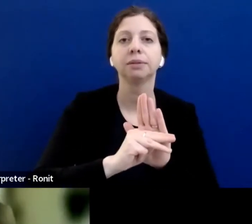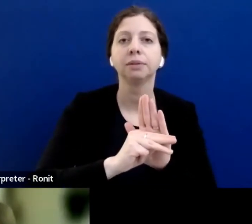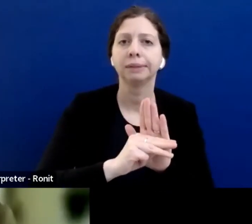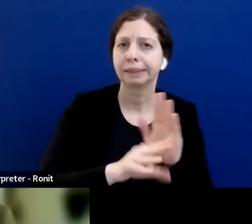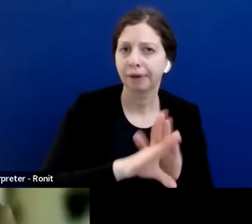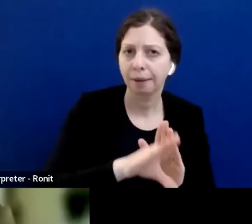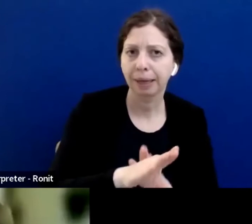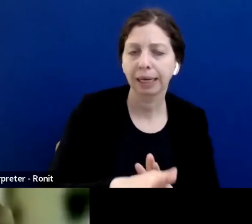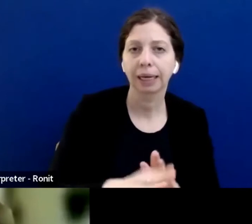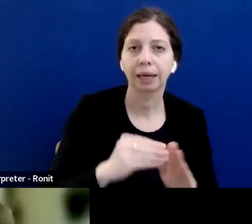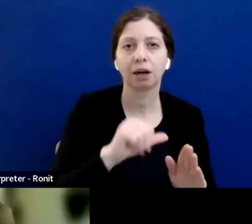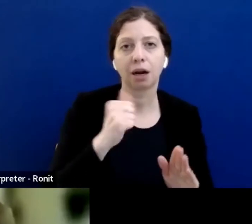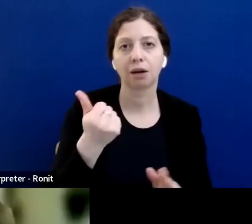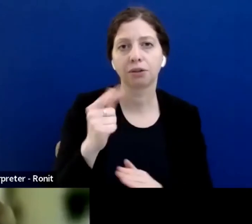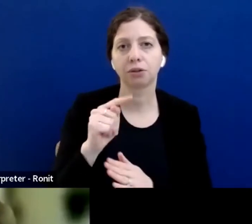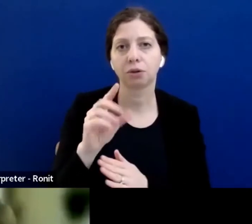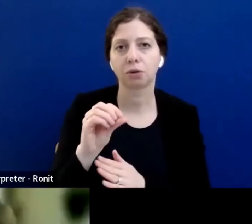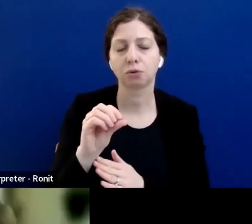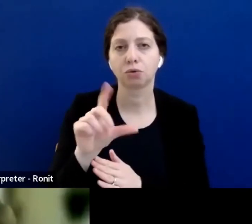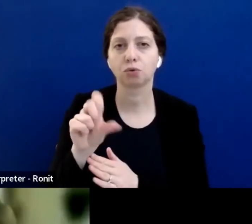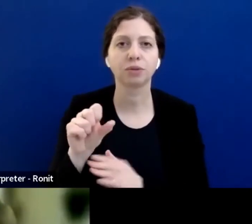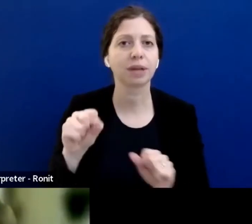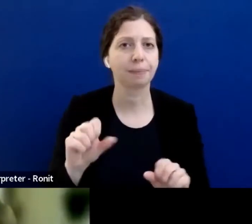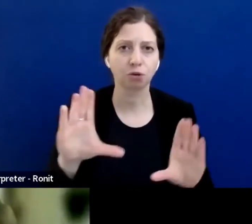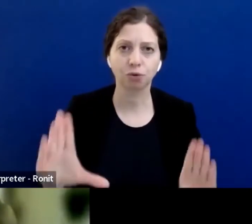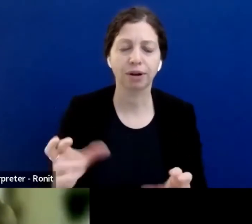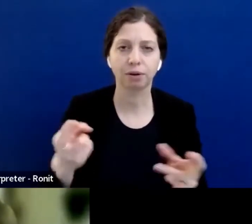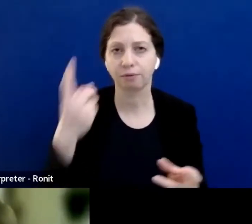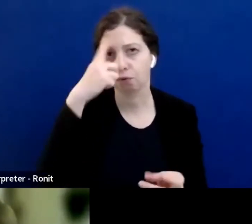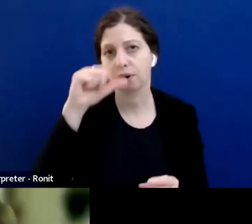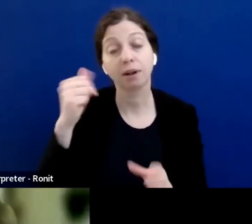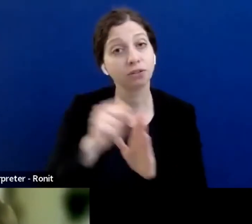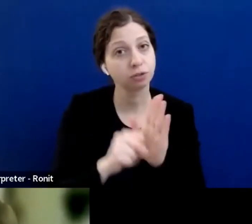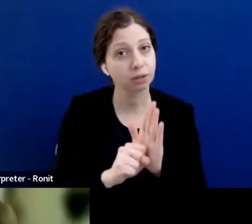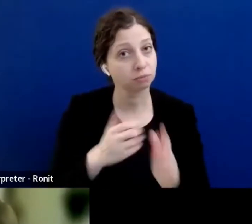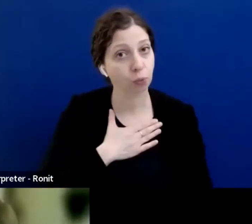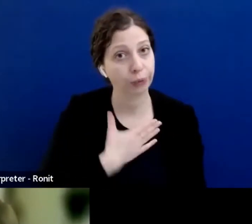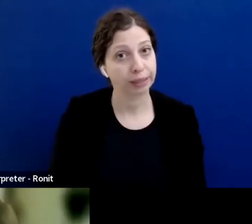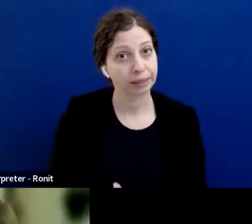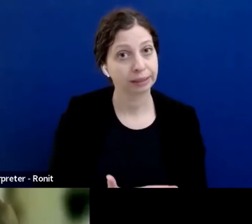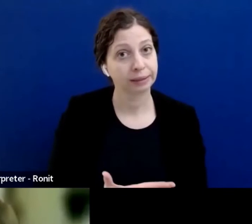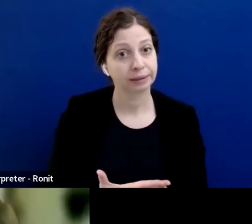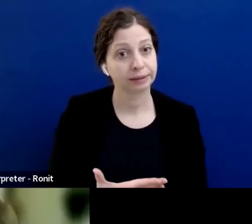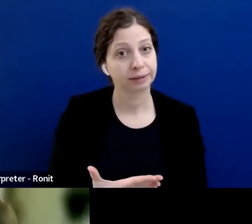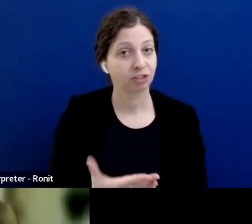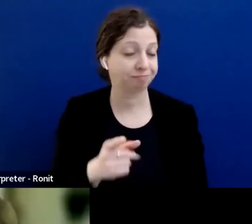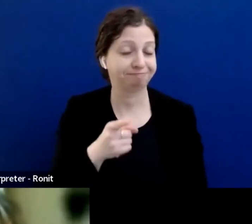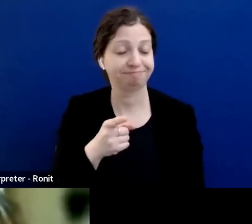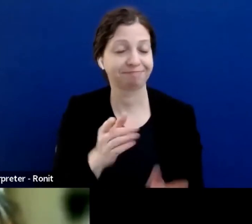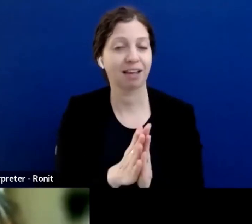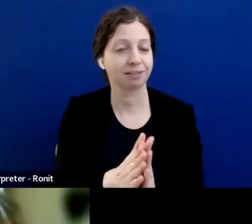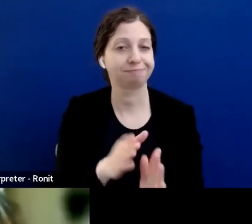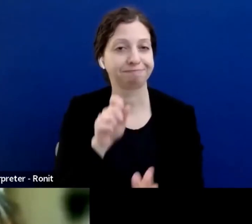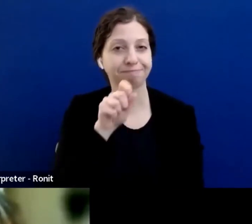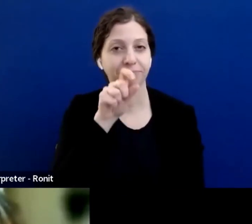of those other tools could be such great resources for other states. Is that something you'll be willing to, I'm just going to put you right on the spot, share with